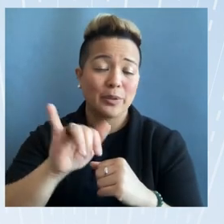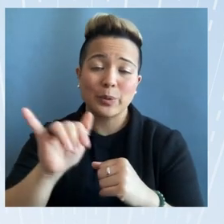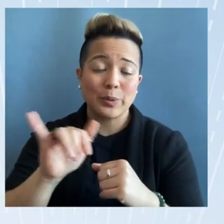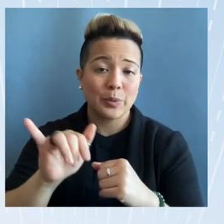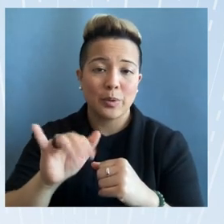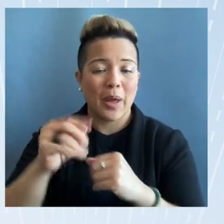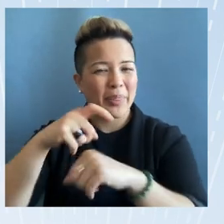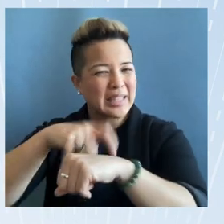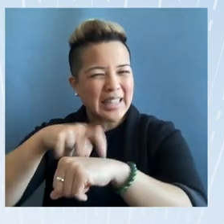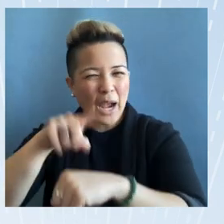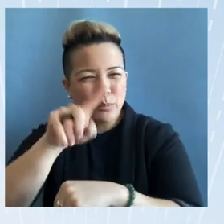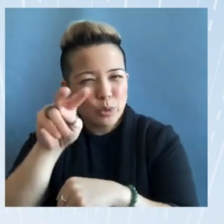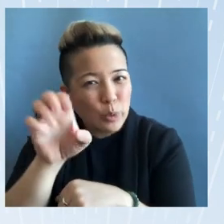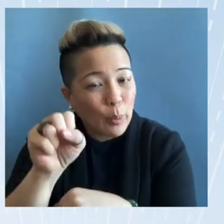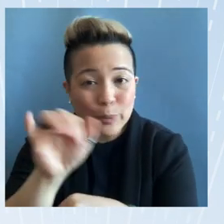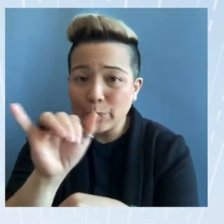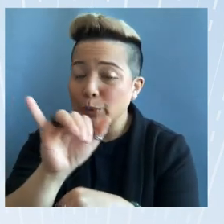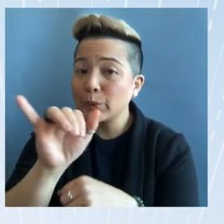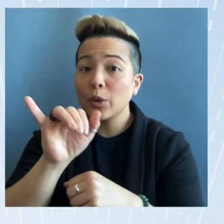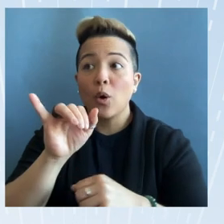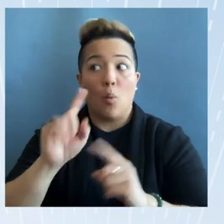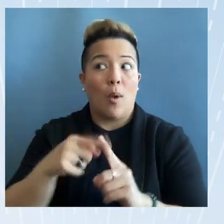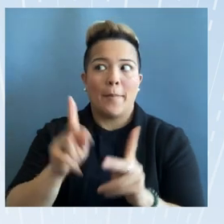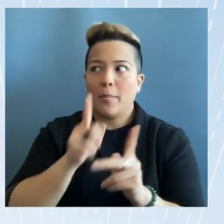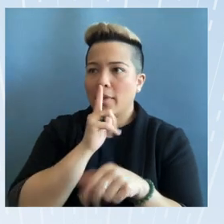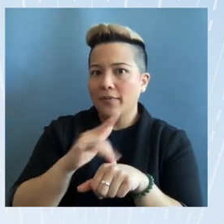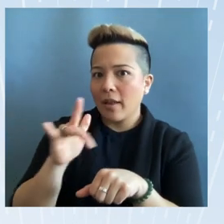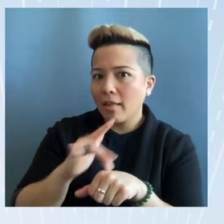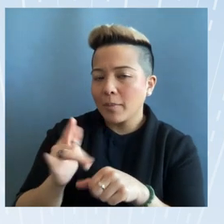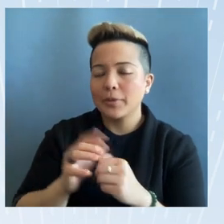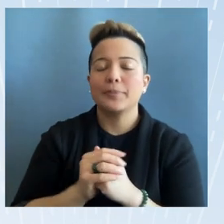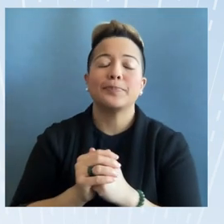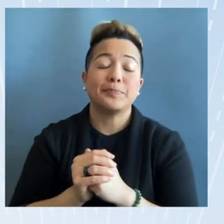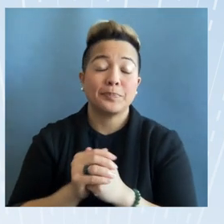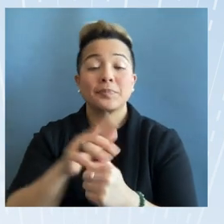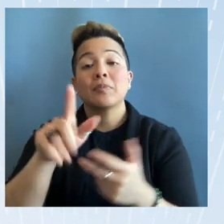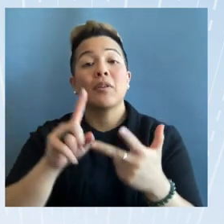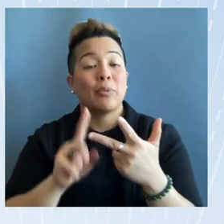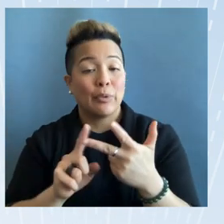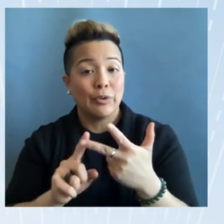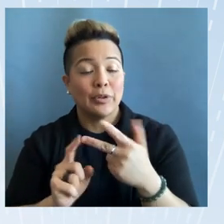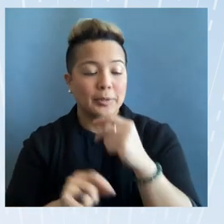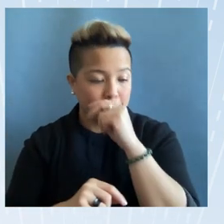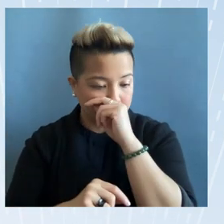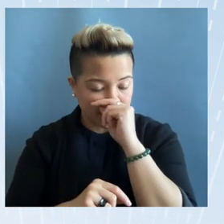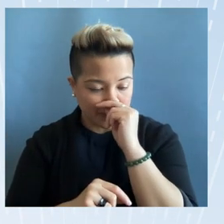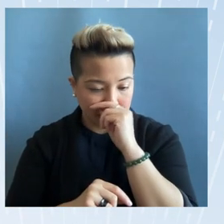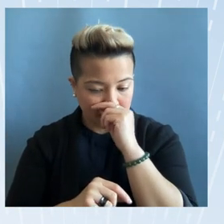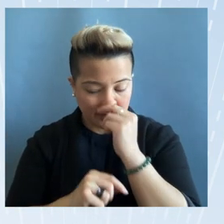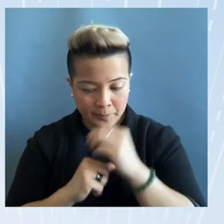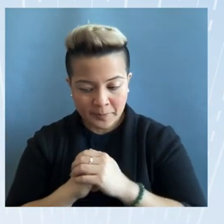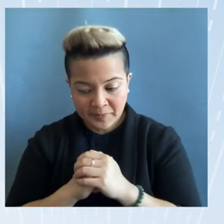time zones and when people are available. And then the third thing is that